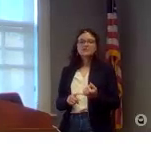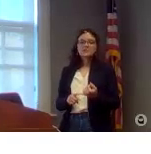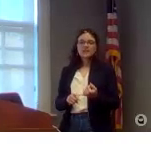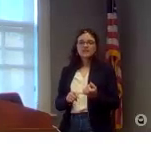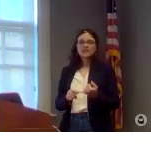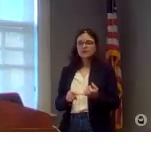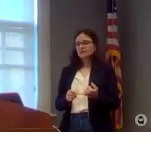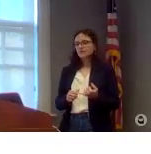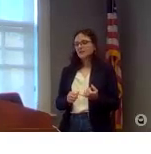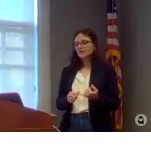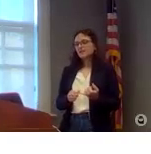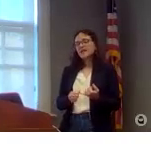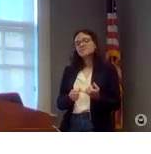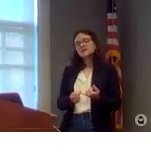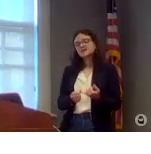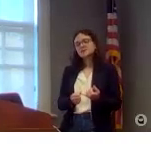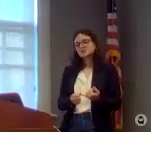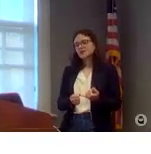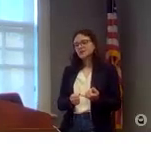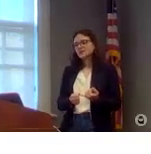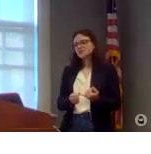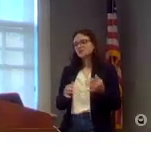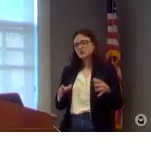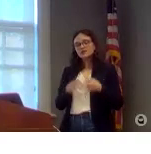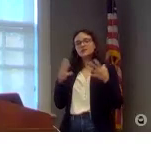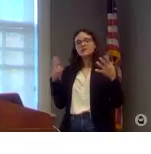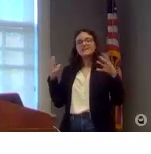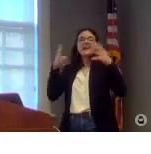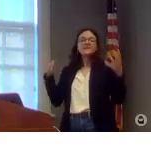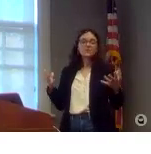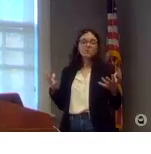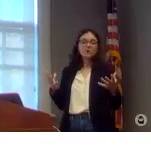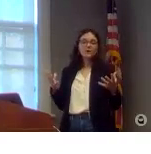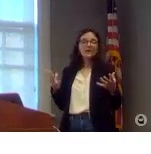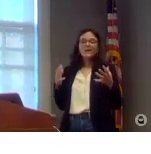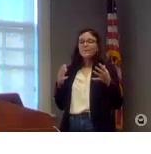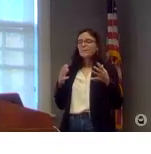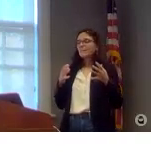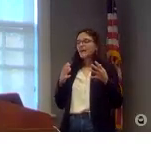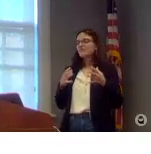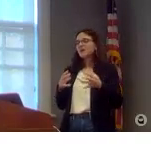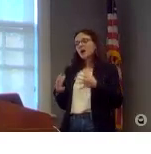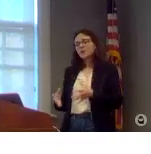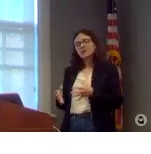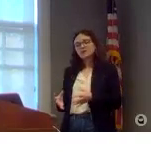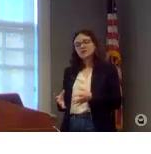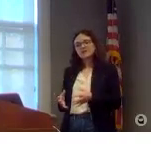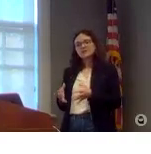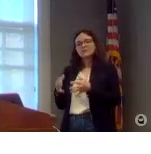Could the destruction and targeted violence aimed at cultural heritage during the height of the war have